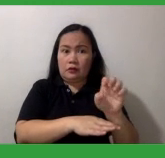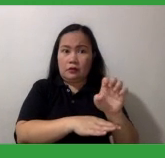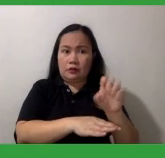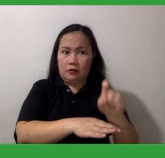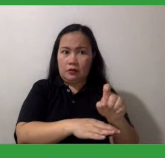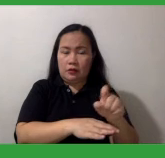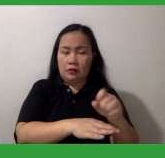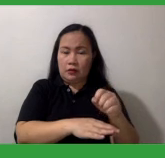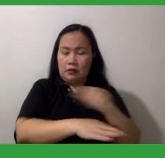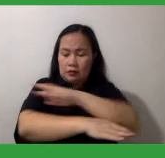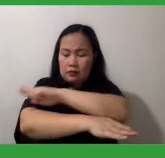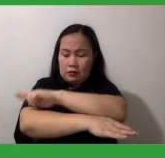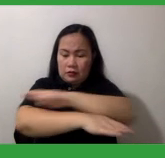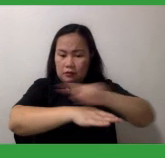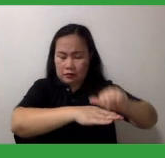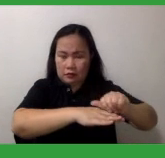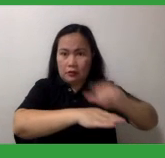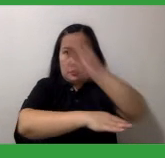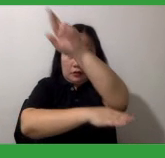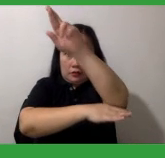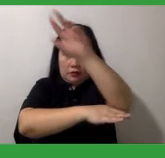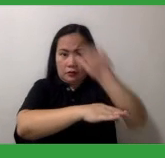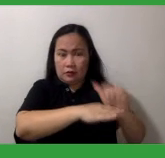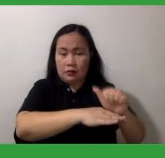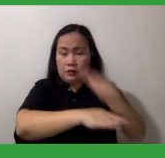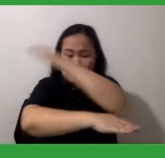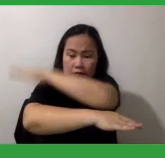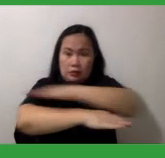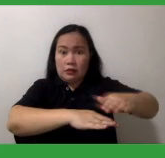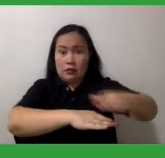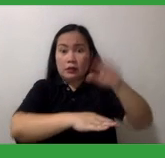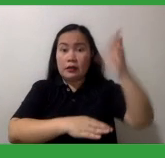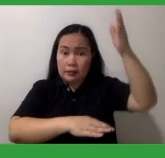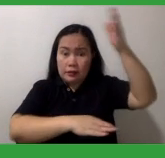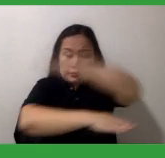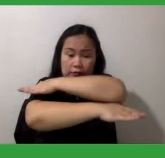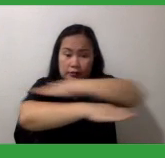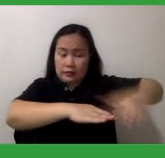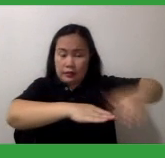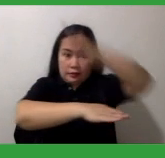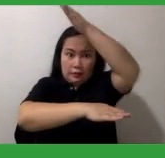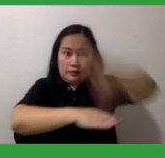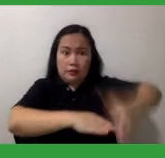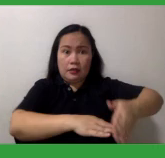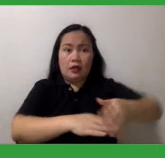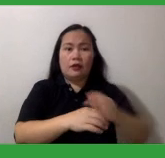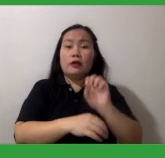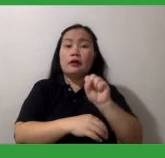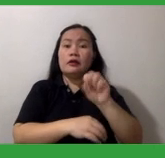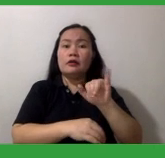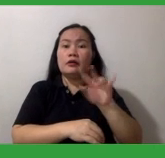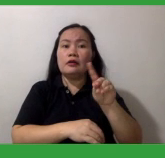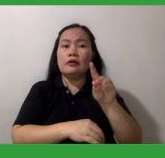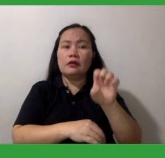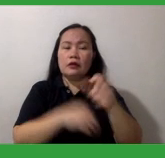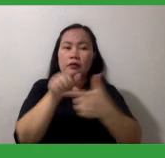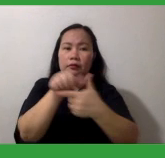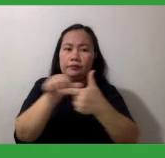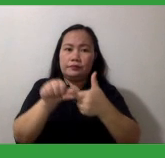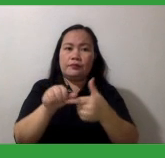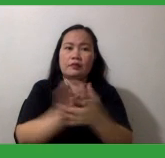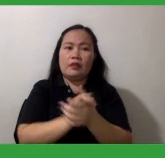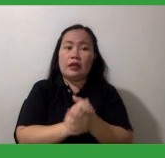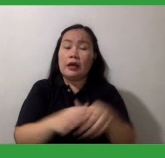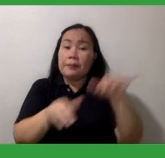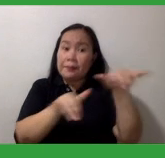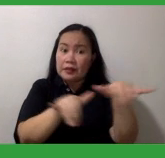vertex of the angle. The two rays are called the sides of the angle. It is measured using a